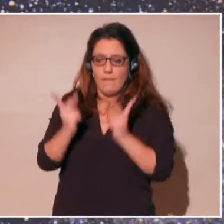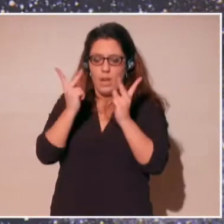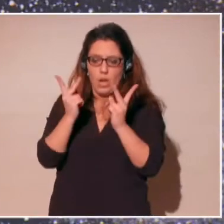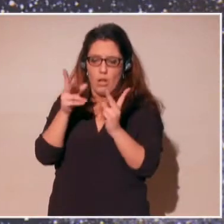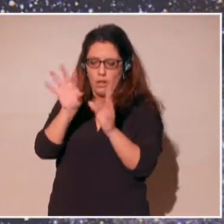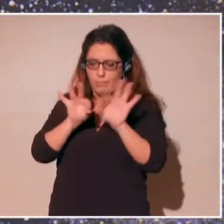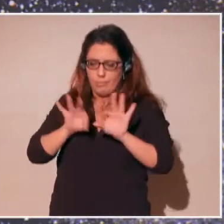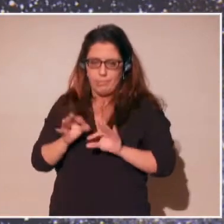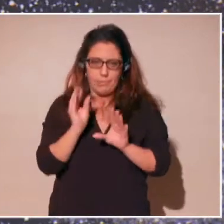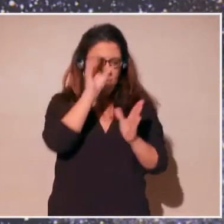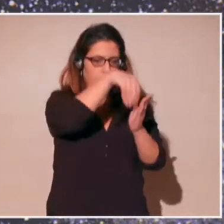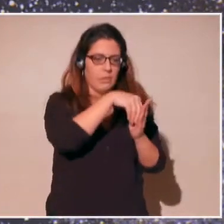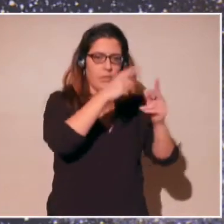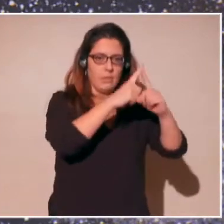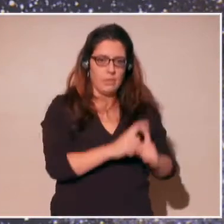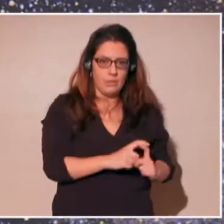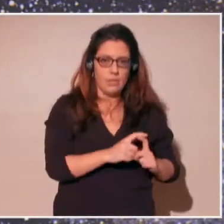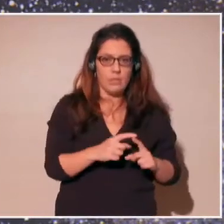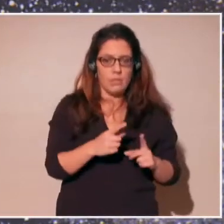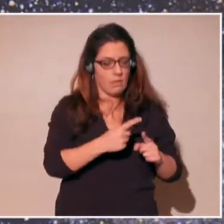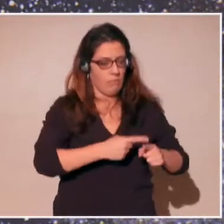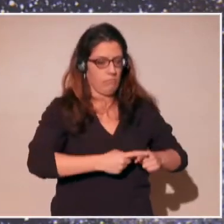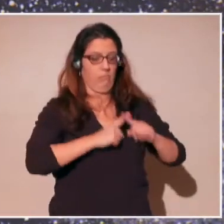forward first. We should not